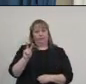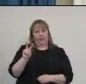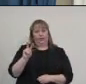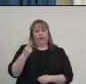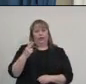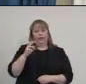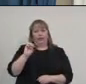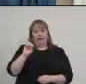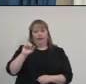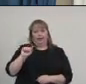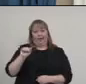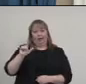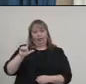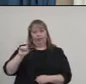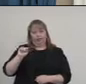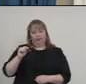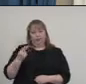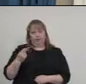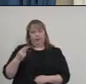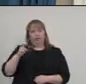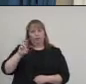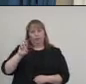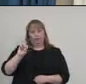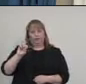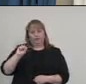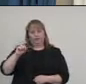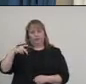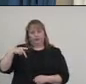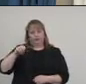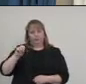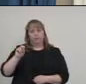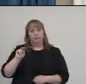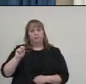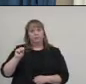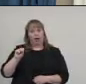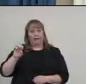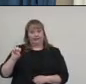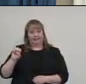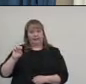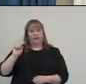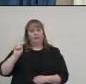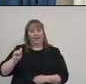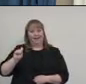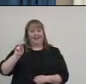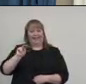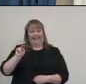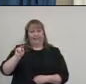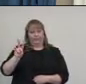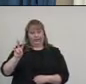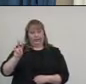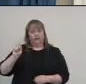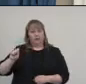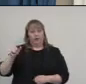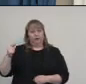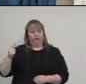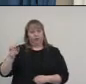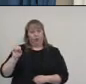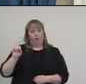nvhealthresponse.nv.gov. Nevada United, Roadmap to Recovery, is designed